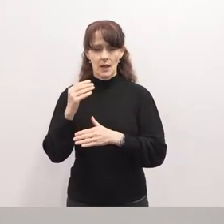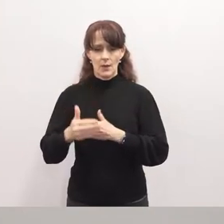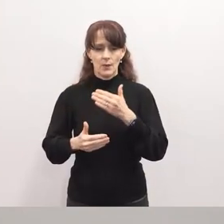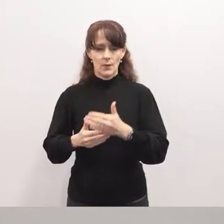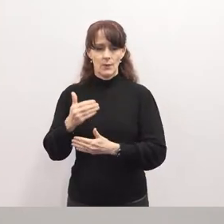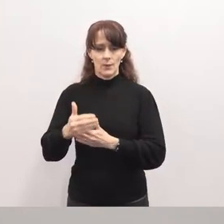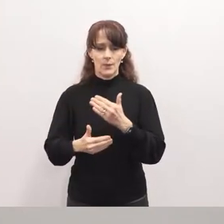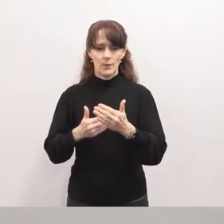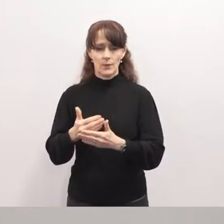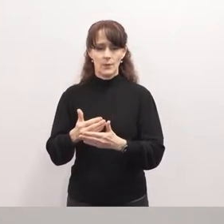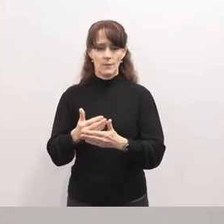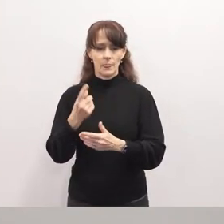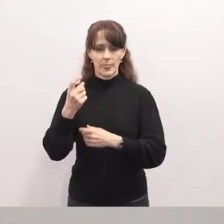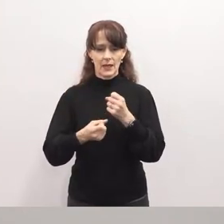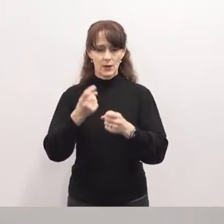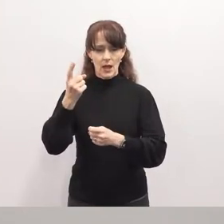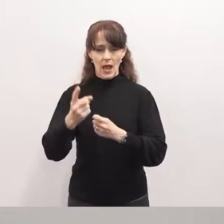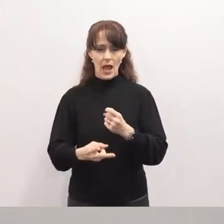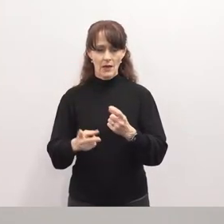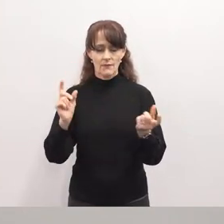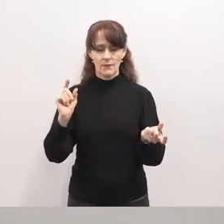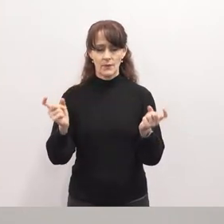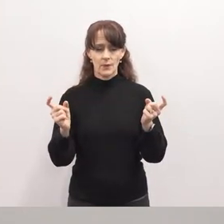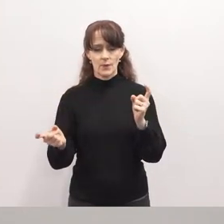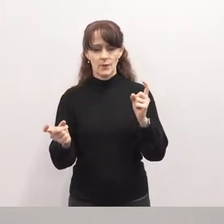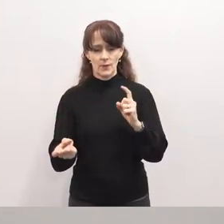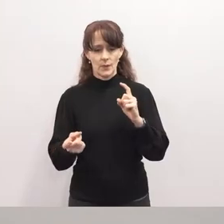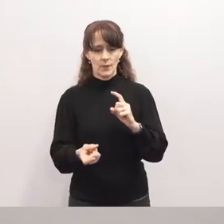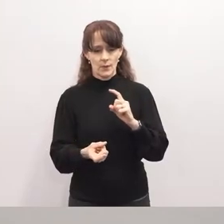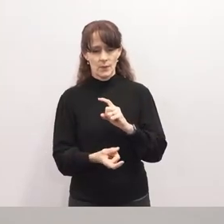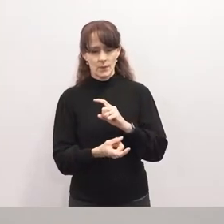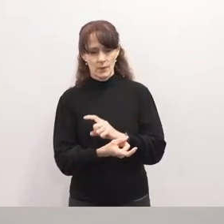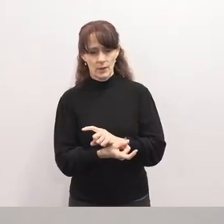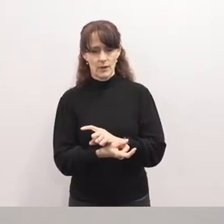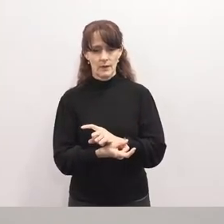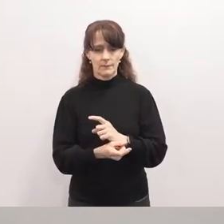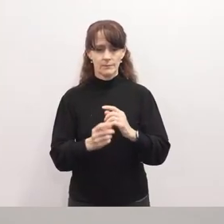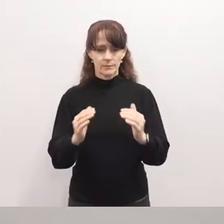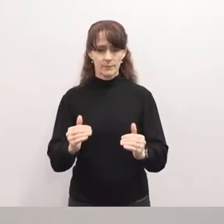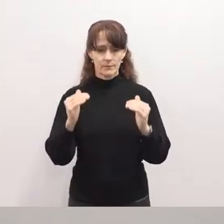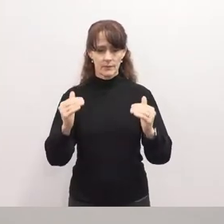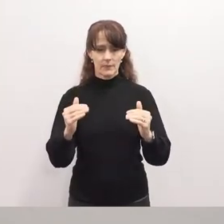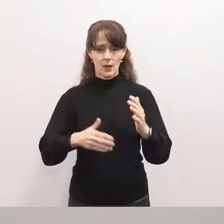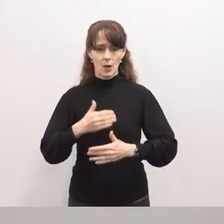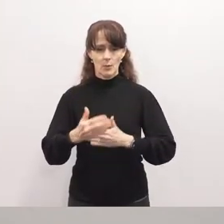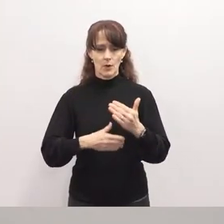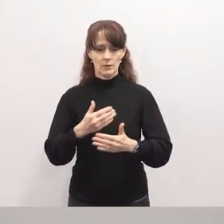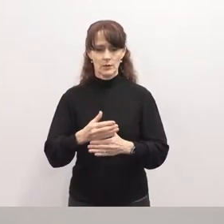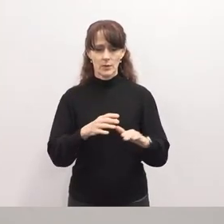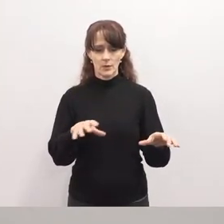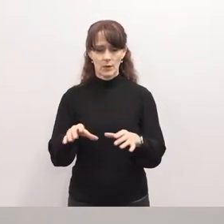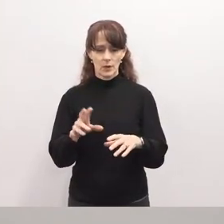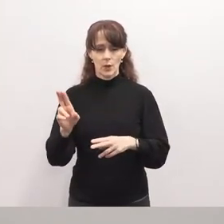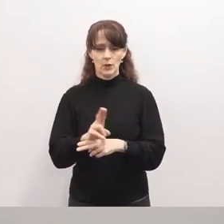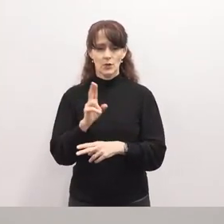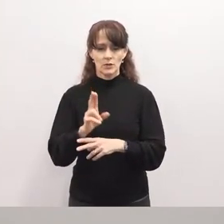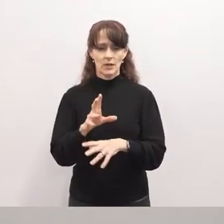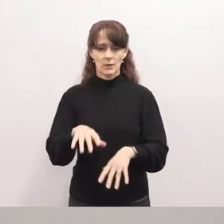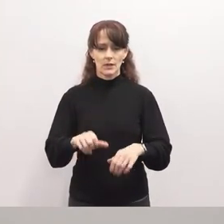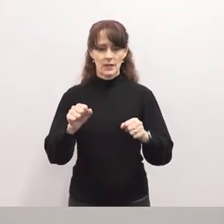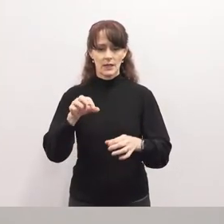last year and a half or so, 2 years, we've been upgrading our process and what we've been doing. And usually we take